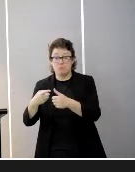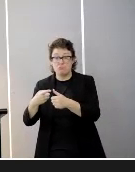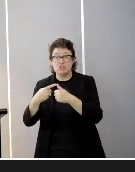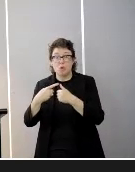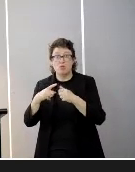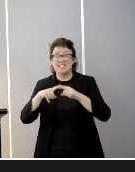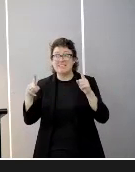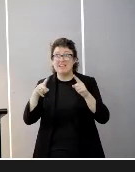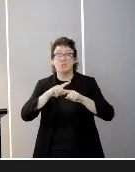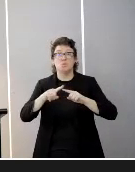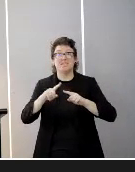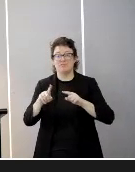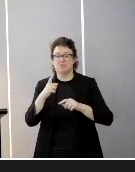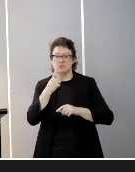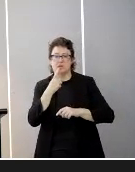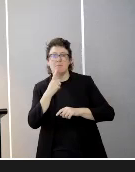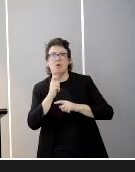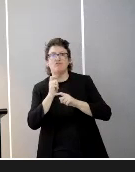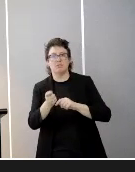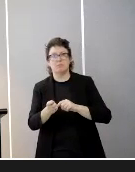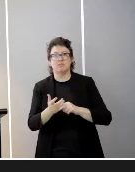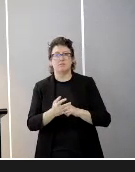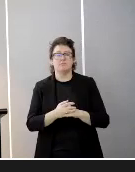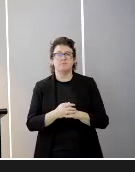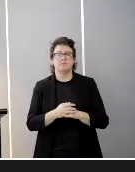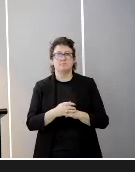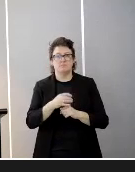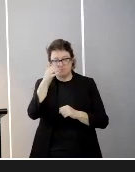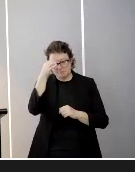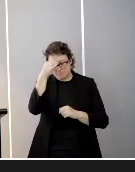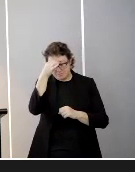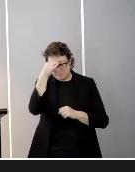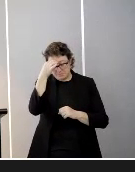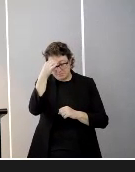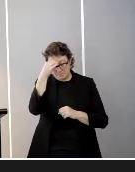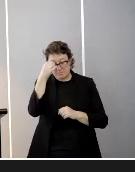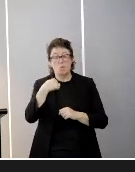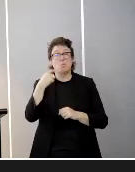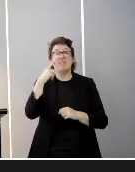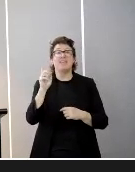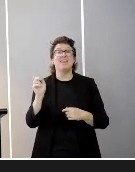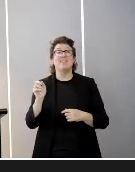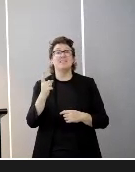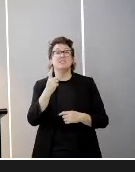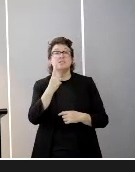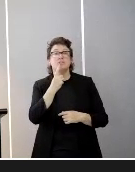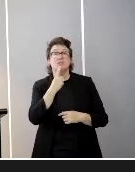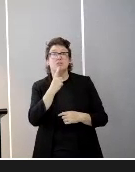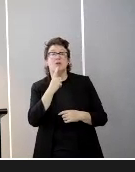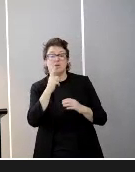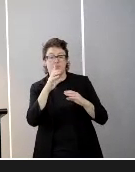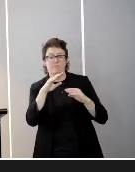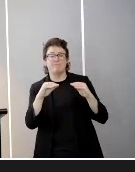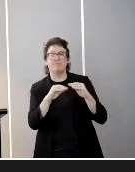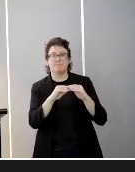certain kinds of treatment? Next slide, please. And we do think that this type of subtype might